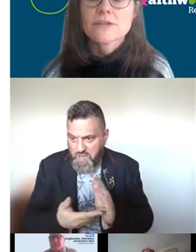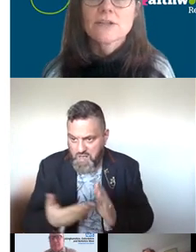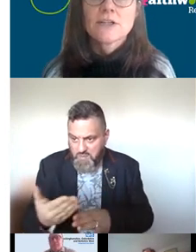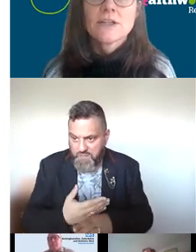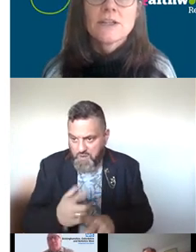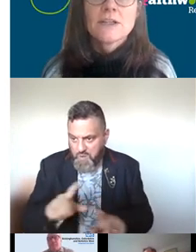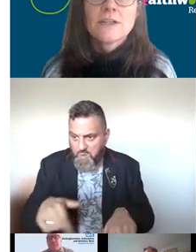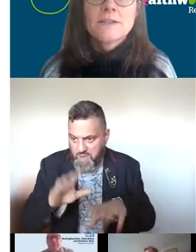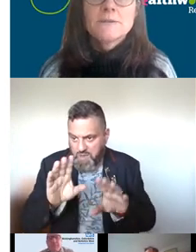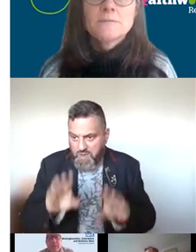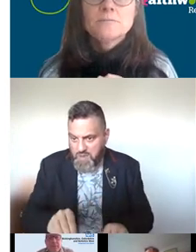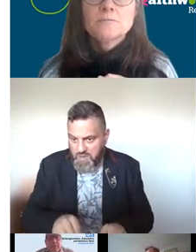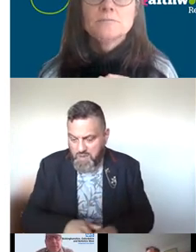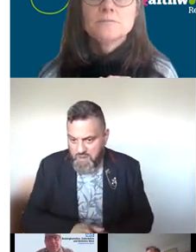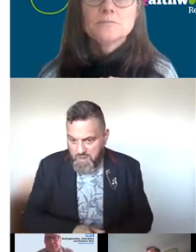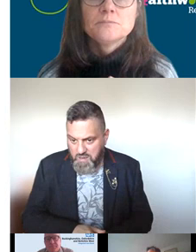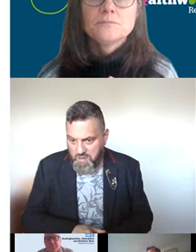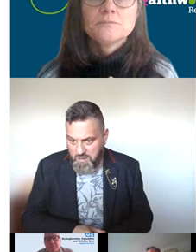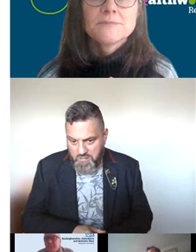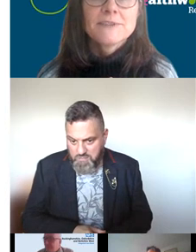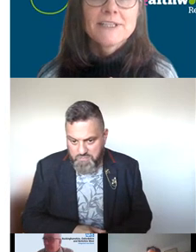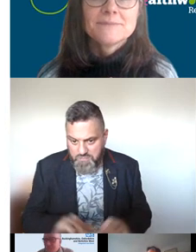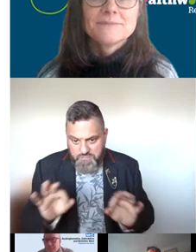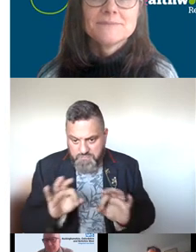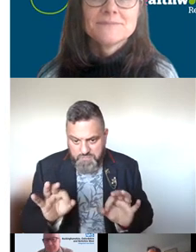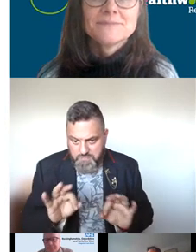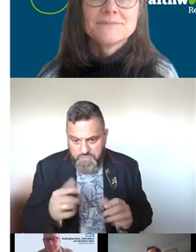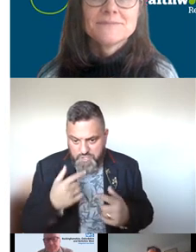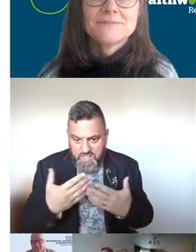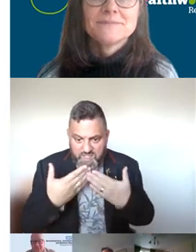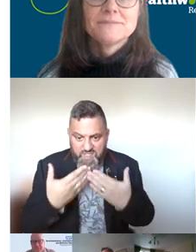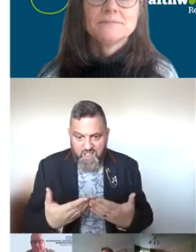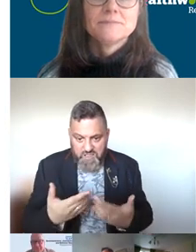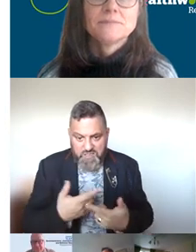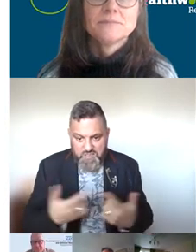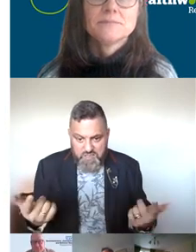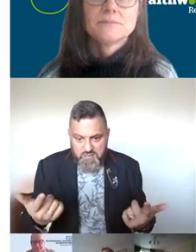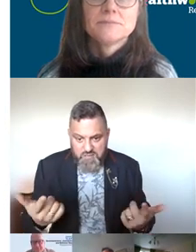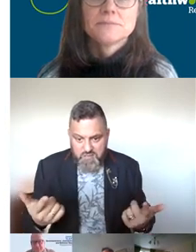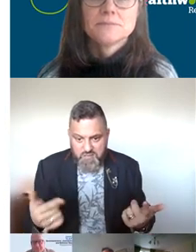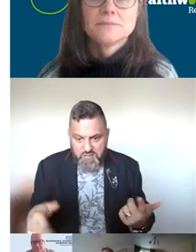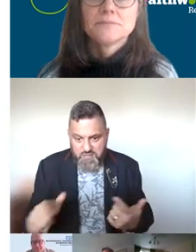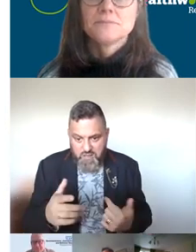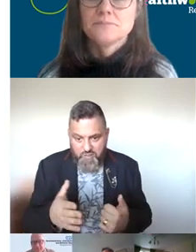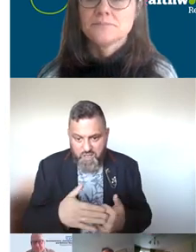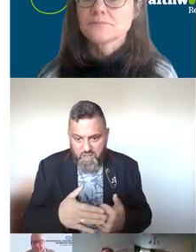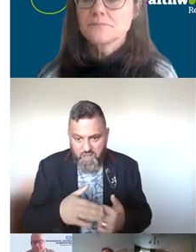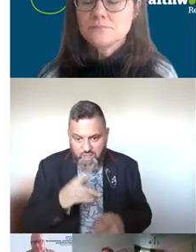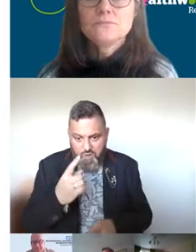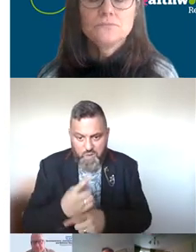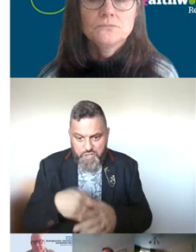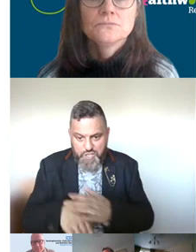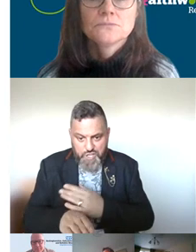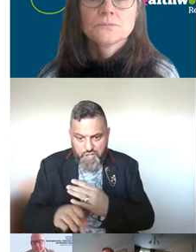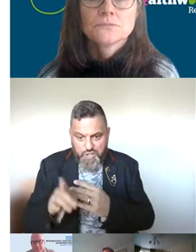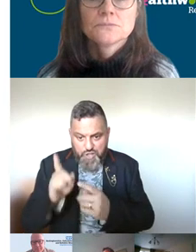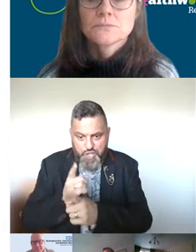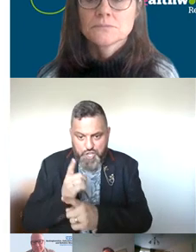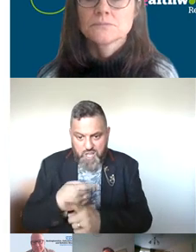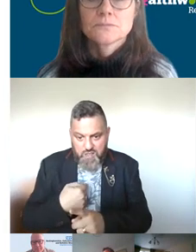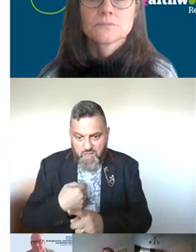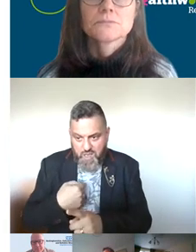we close? Nothing from me apart from huge thanks. I think there are other questions in the chat, so I'll go through. I